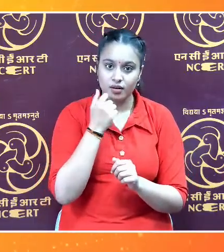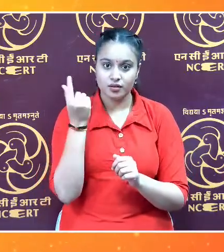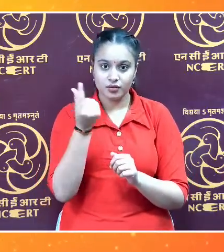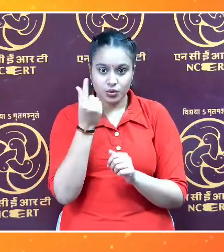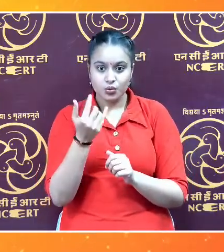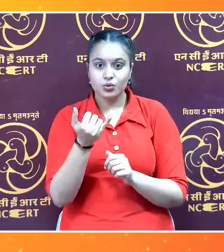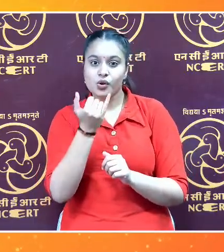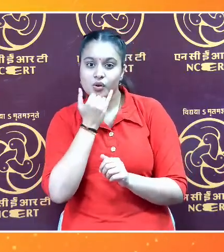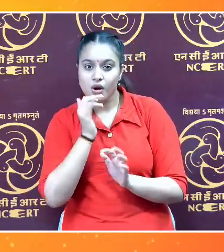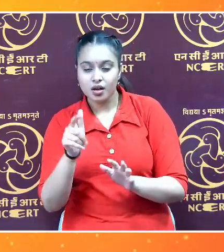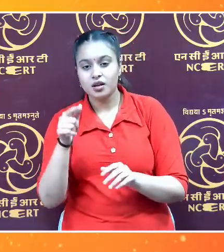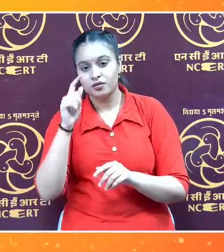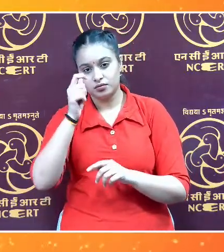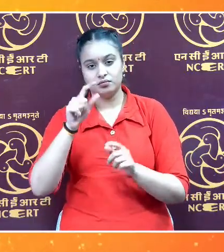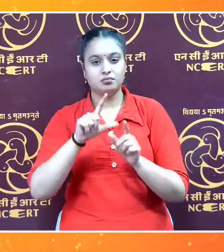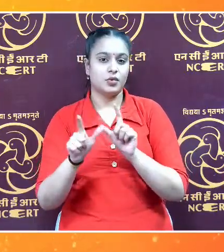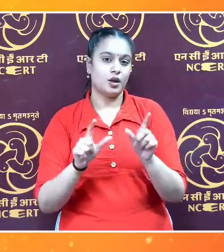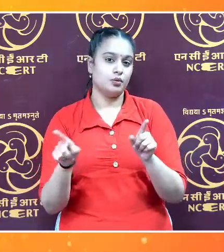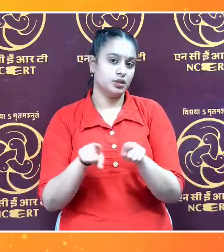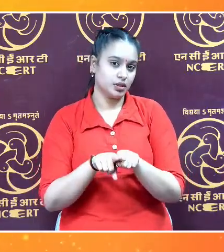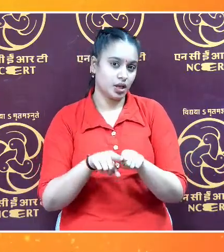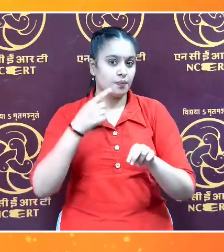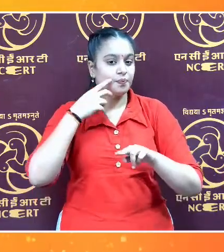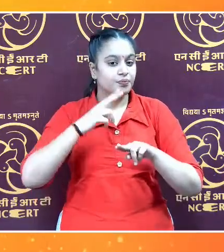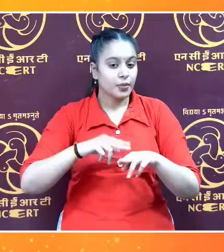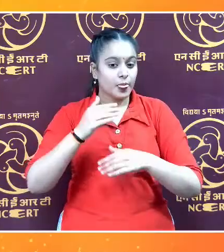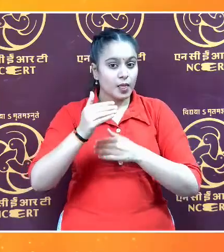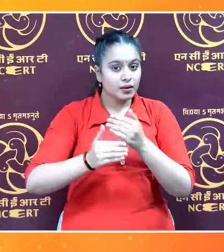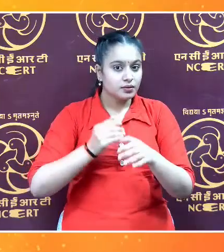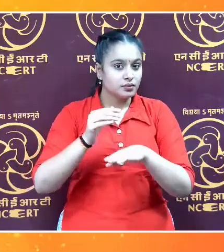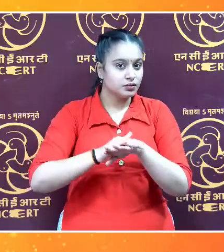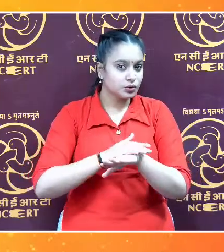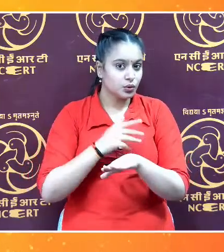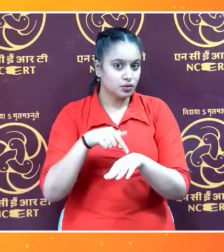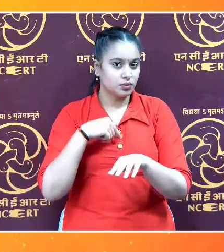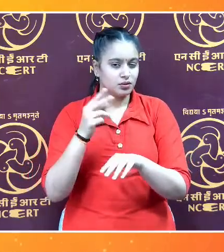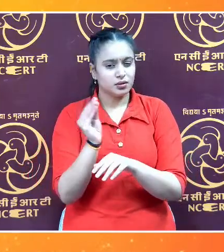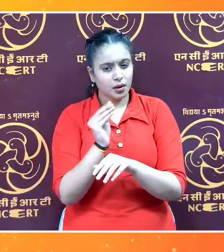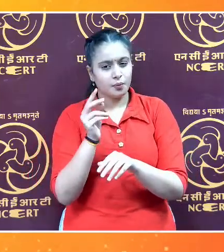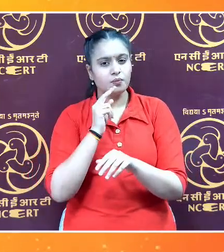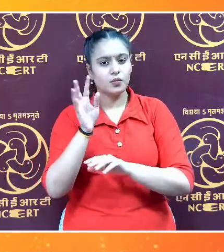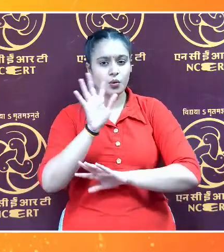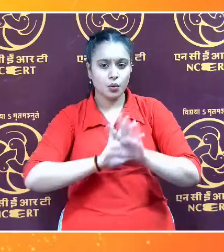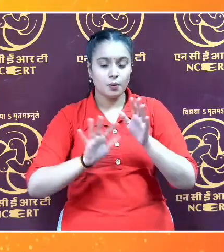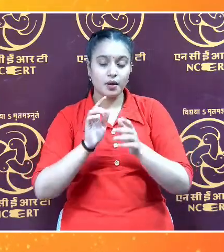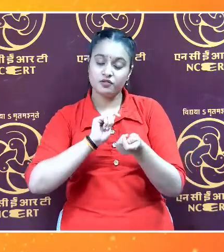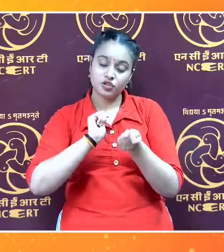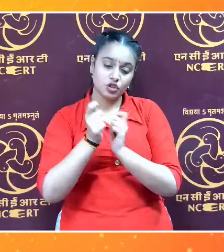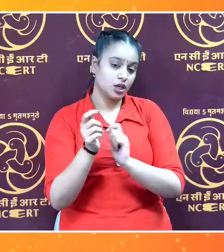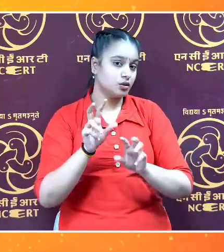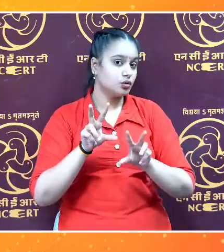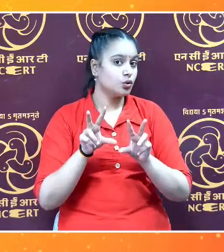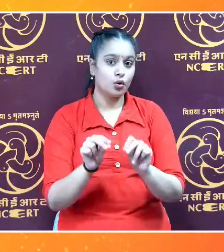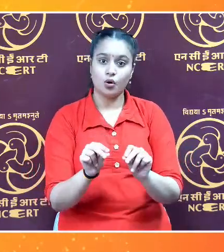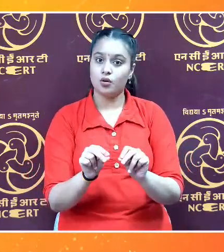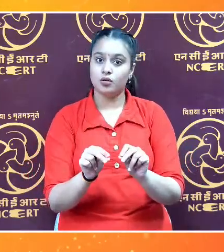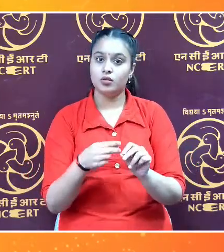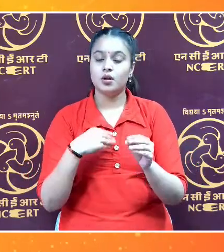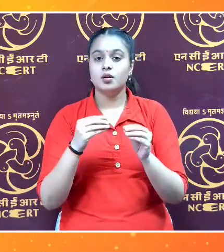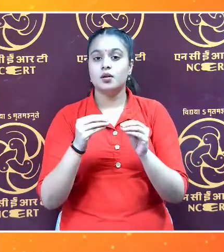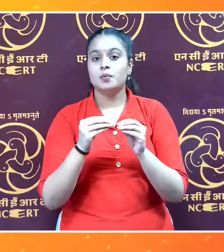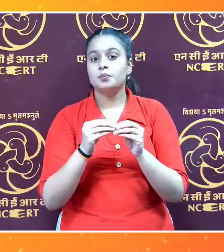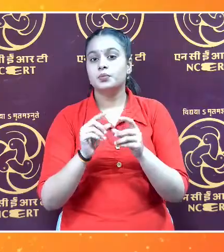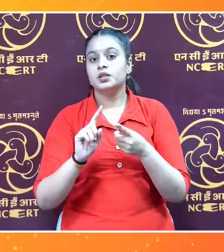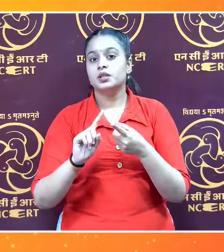English is such a language. Lovely. You will come to know. But there are some verbs which don't change, Harpreet. what? And yes, they like bet. It